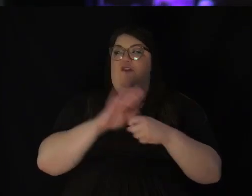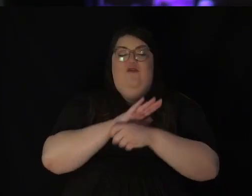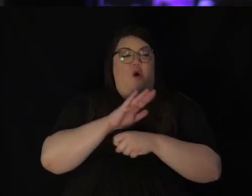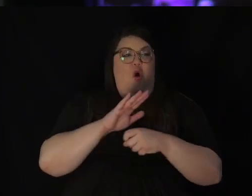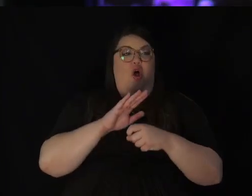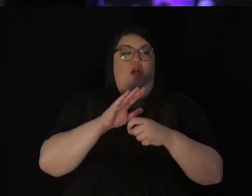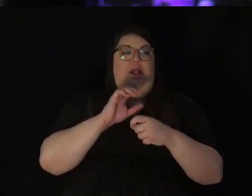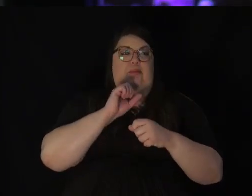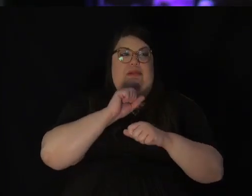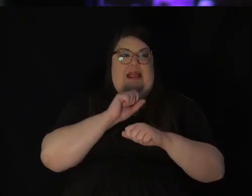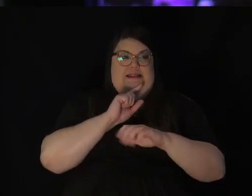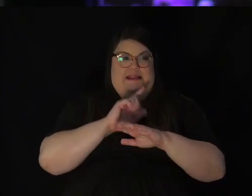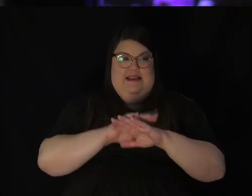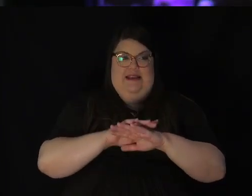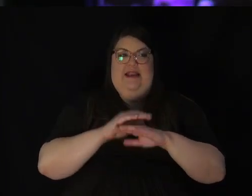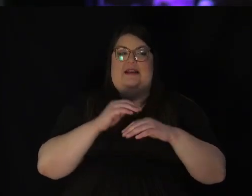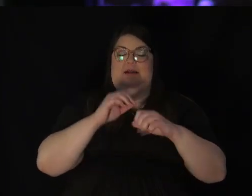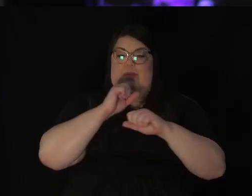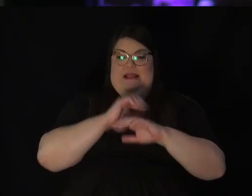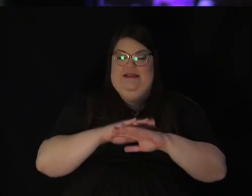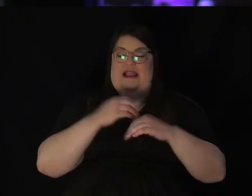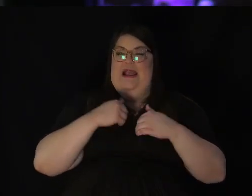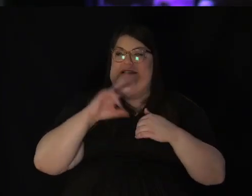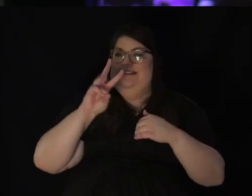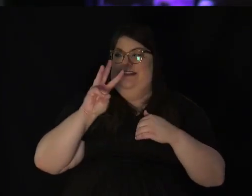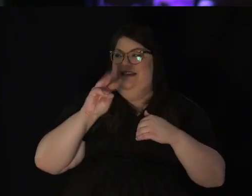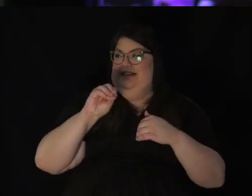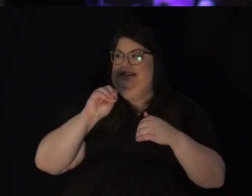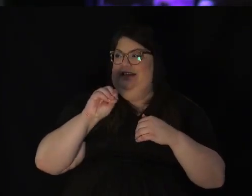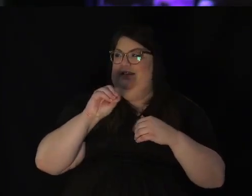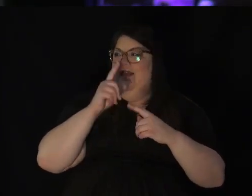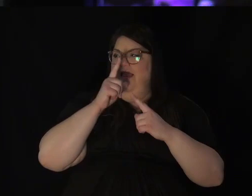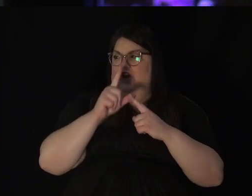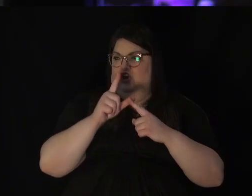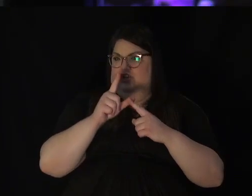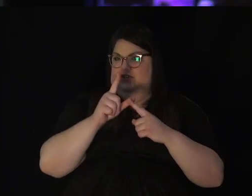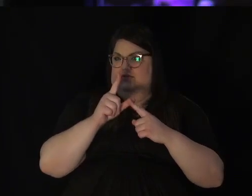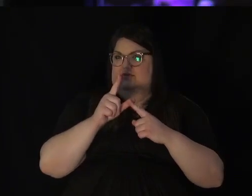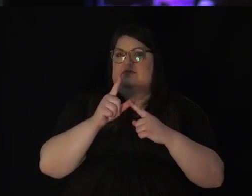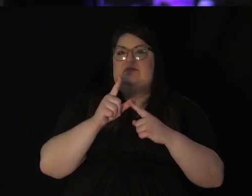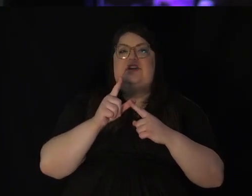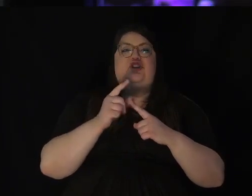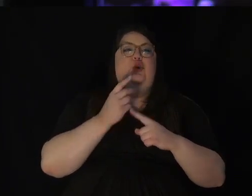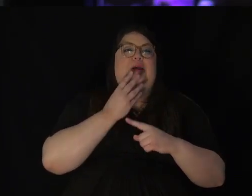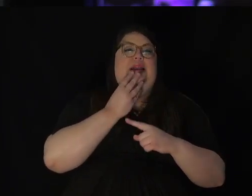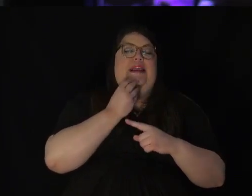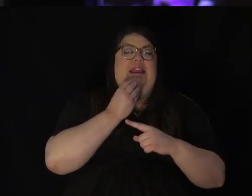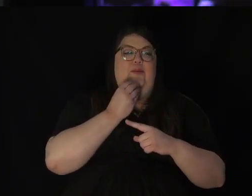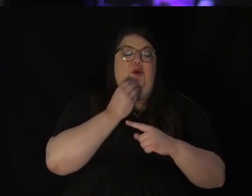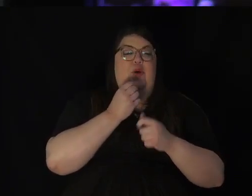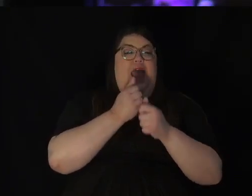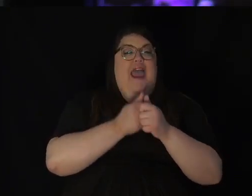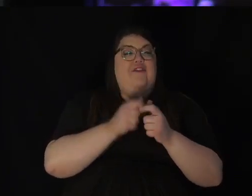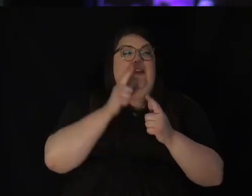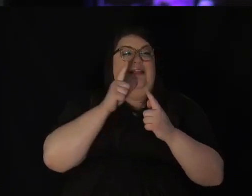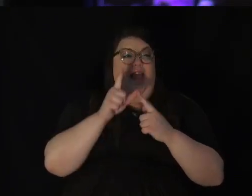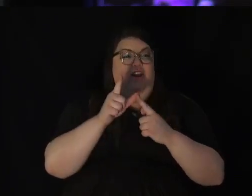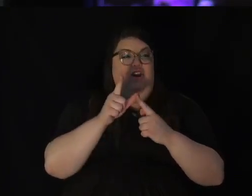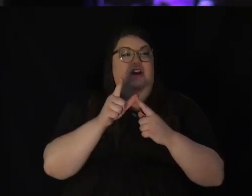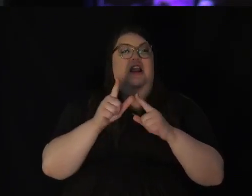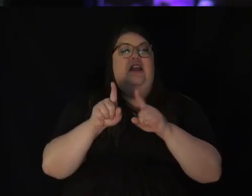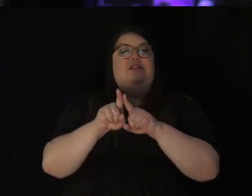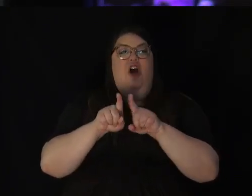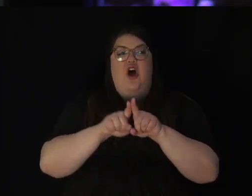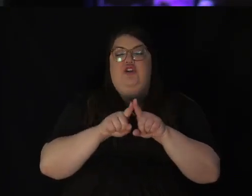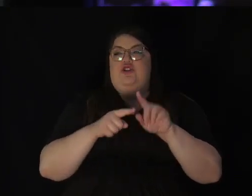60 letters. Here's what's fascinating. In Hebrew, every letter is also assigned a